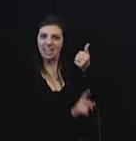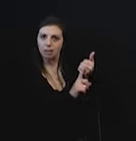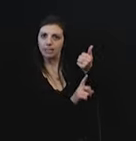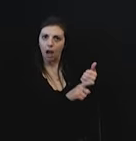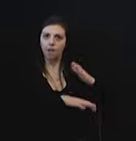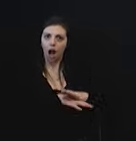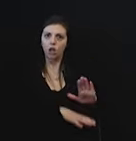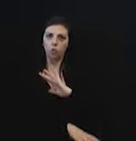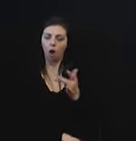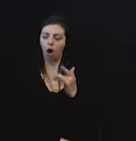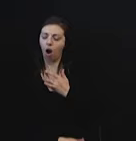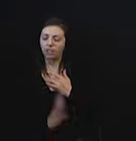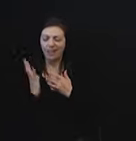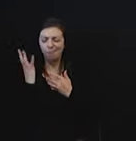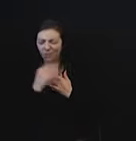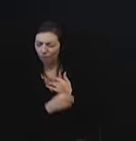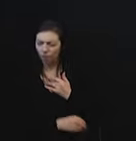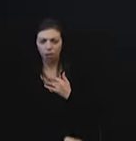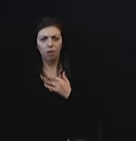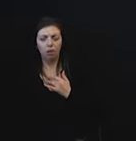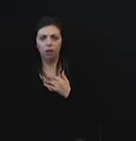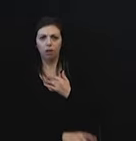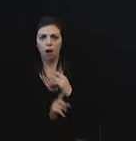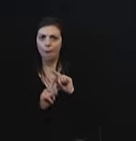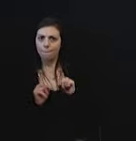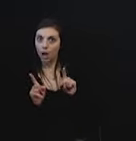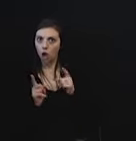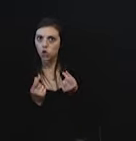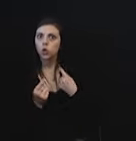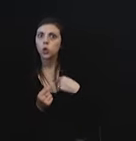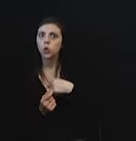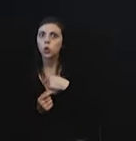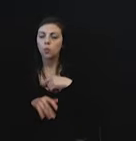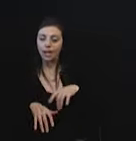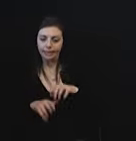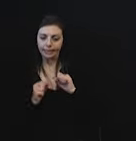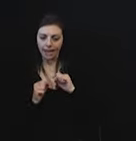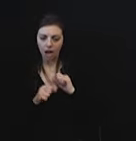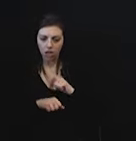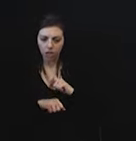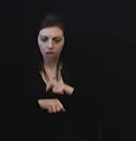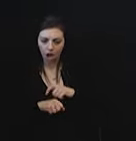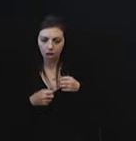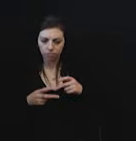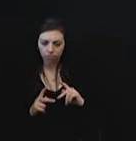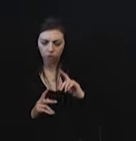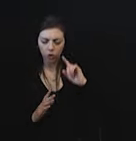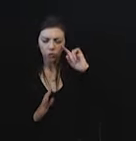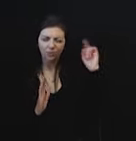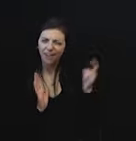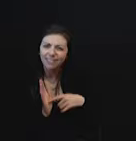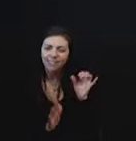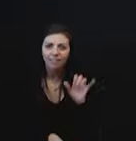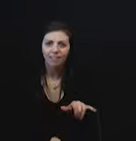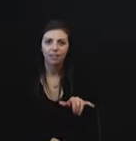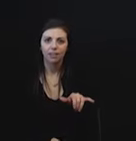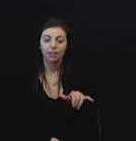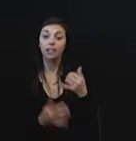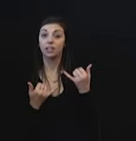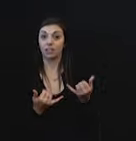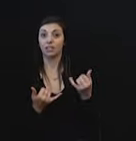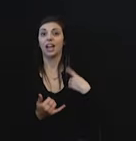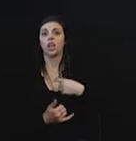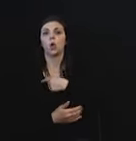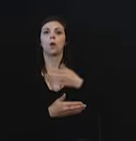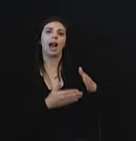beautiful. But my question is, do we take the time to recognize that? Today, we're closing out